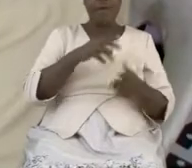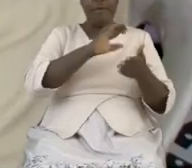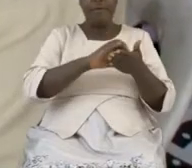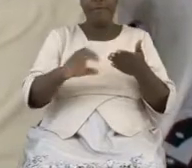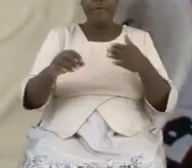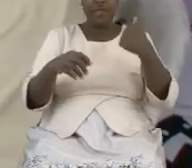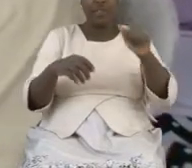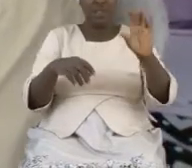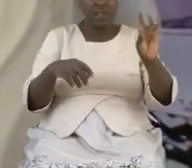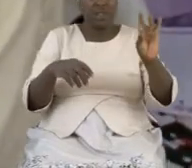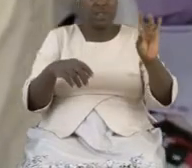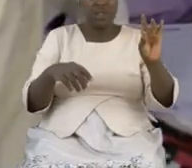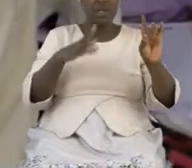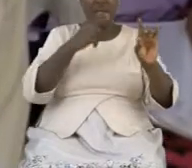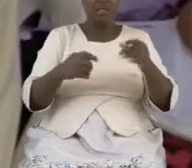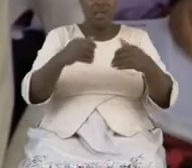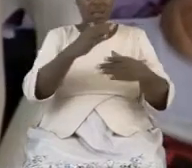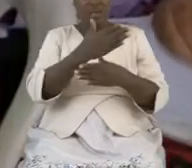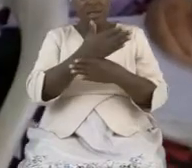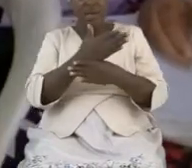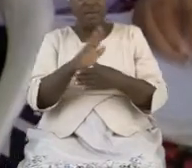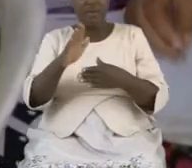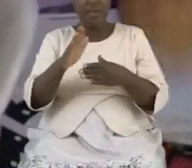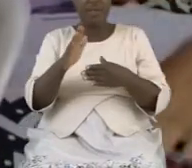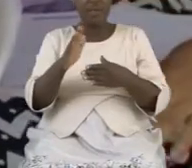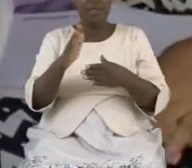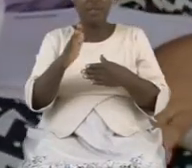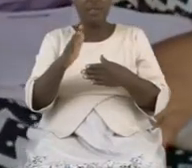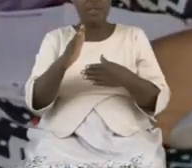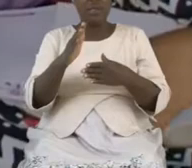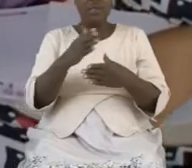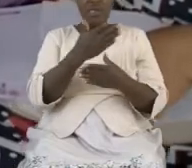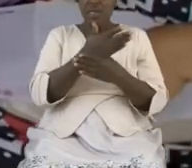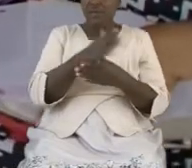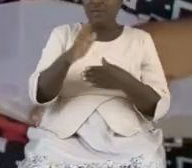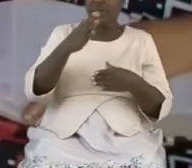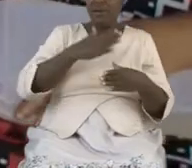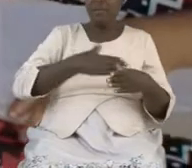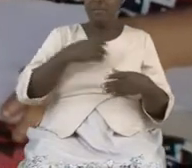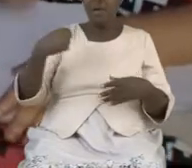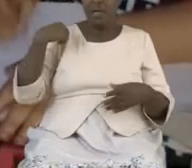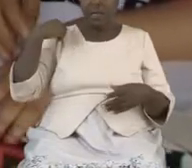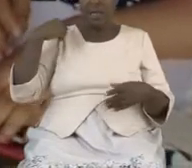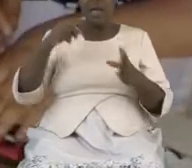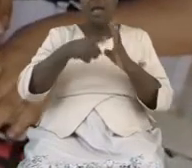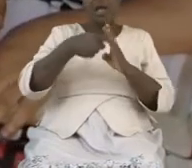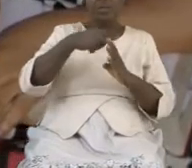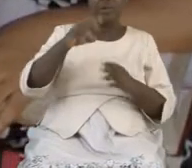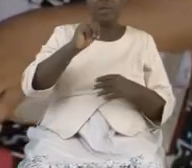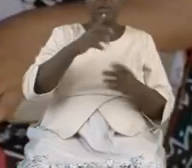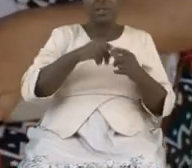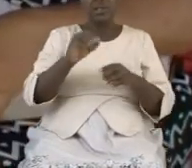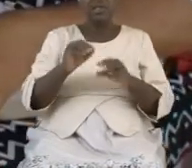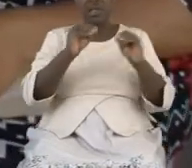part my garments among them. They cast lots upon